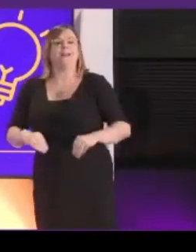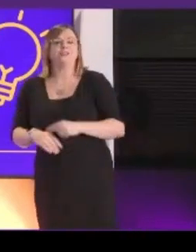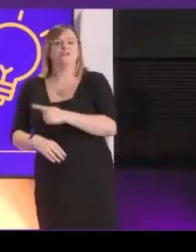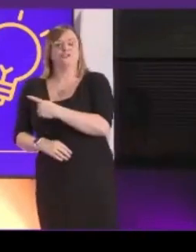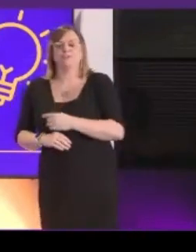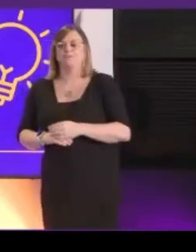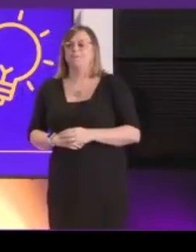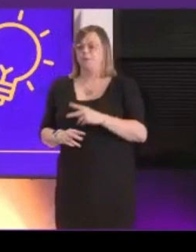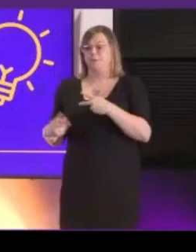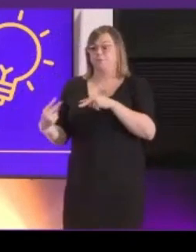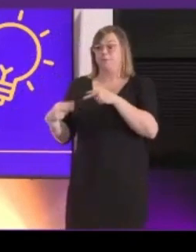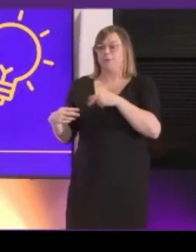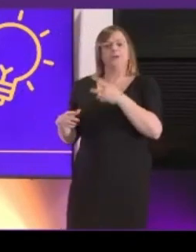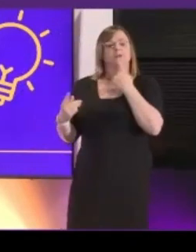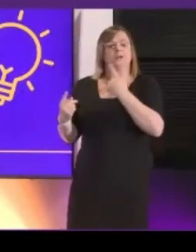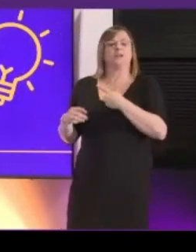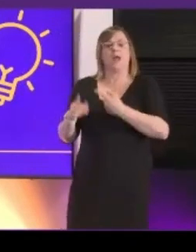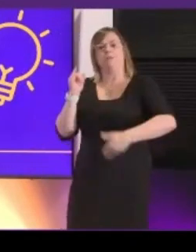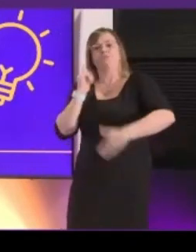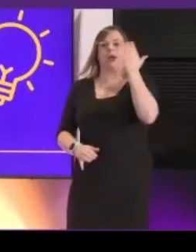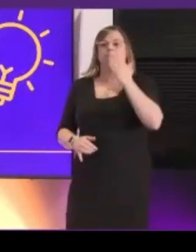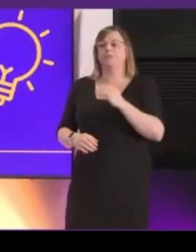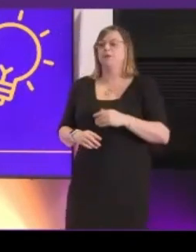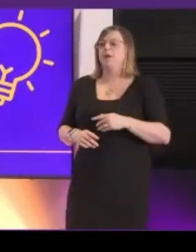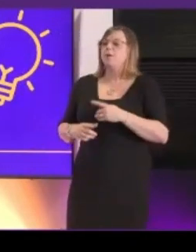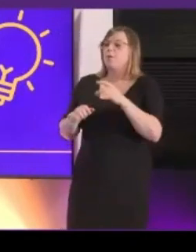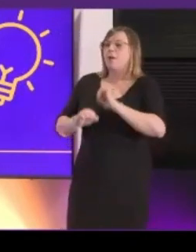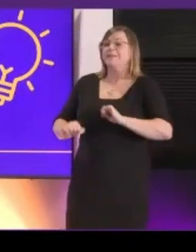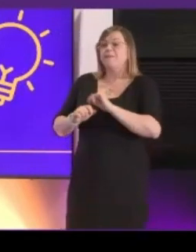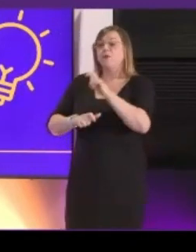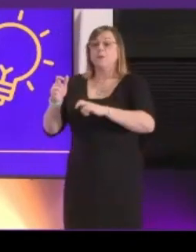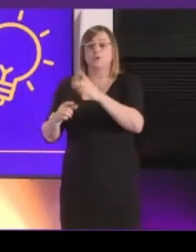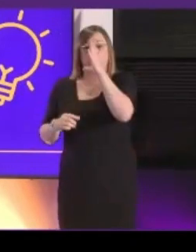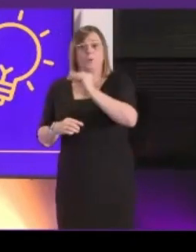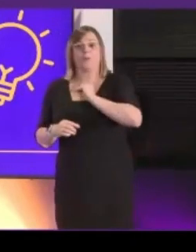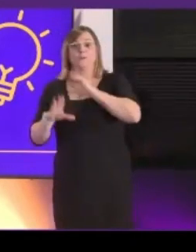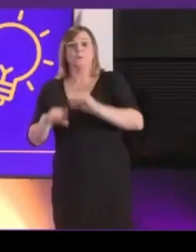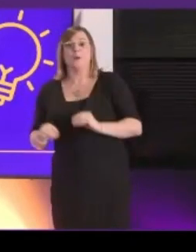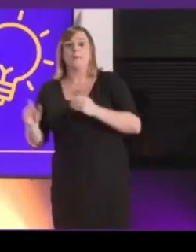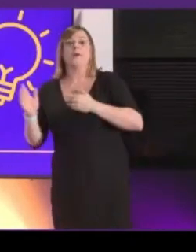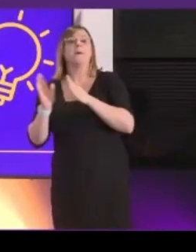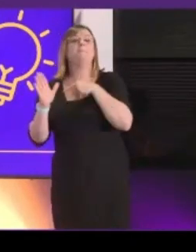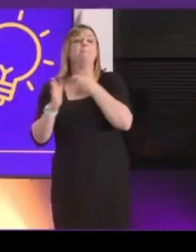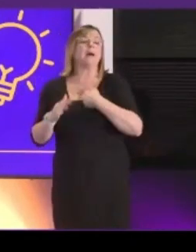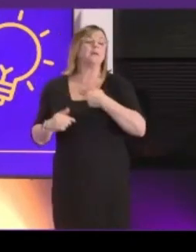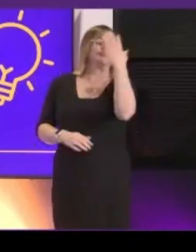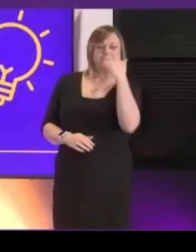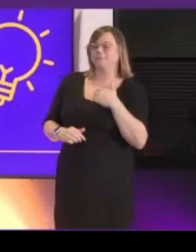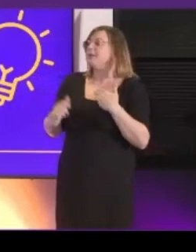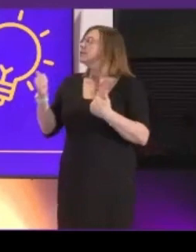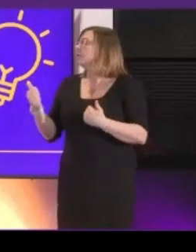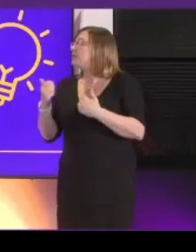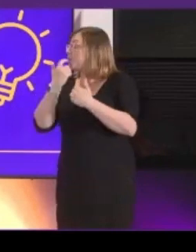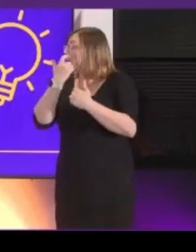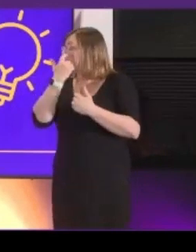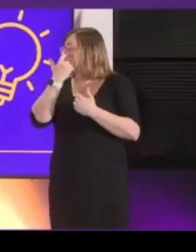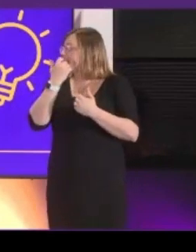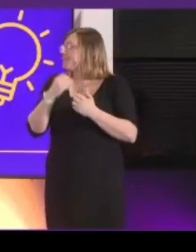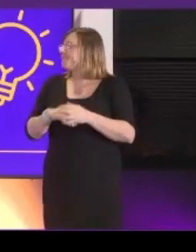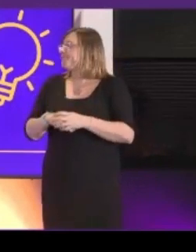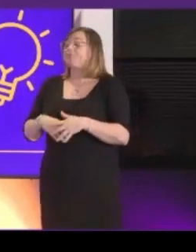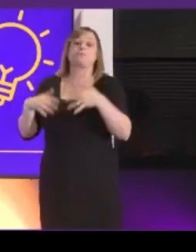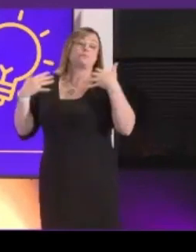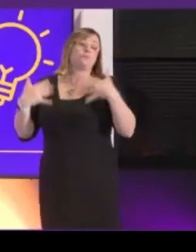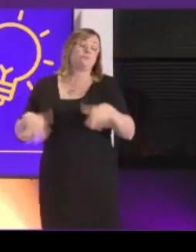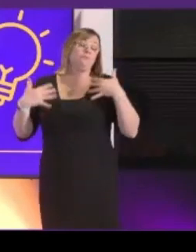I was looking for someone to tell me to stop, but... That's me. There we go. So, thank you. What an